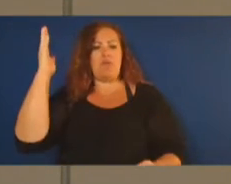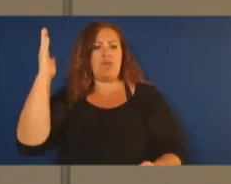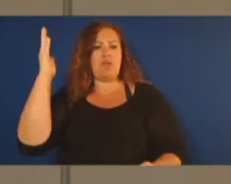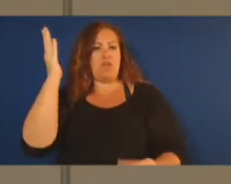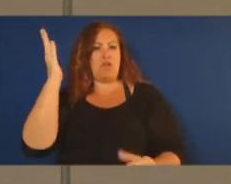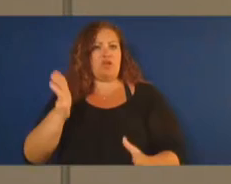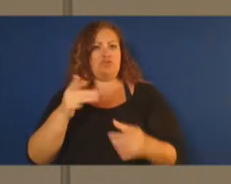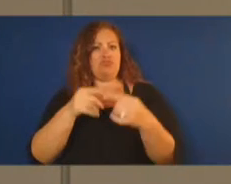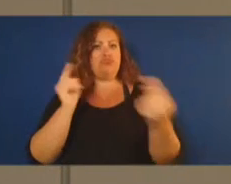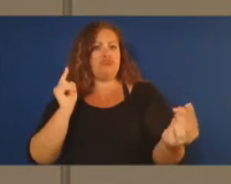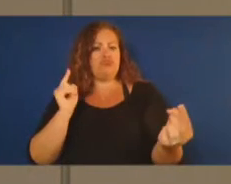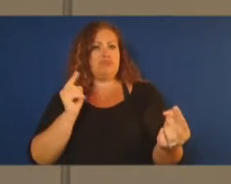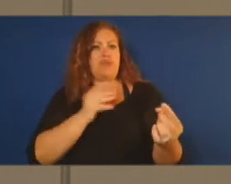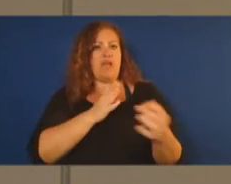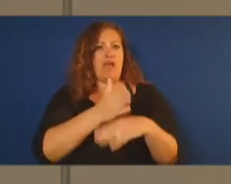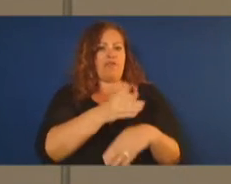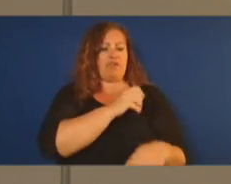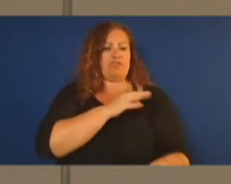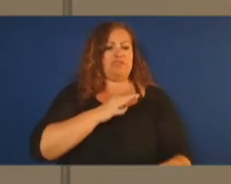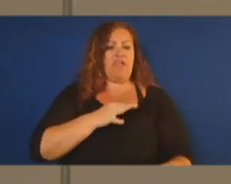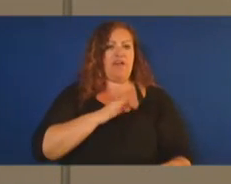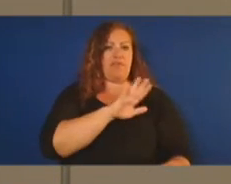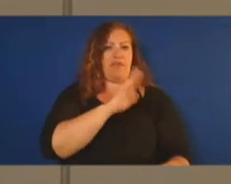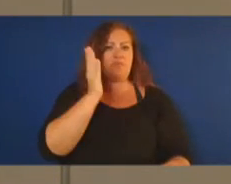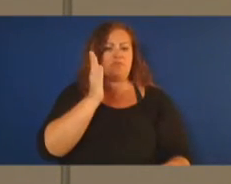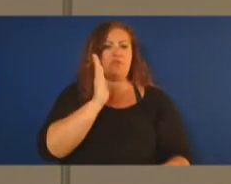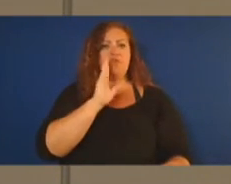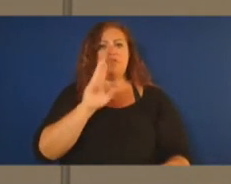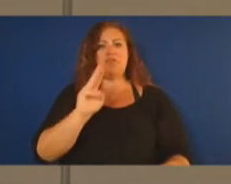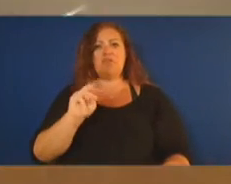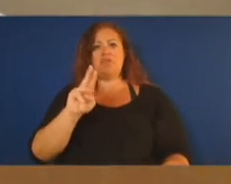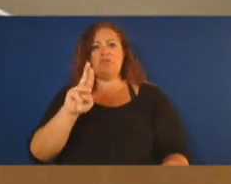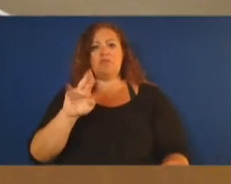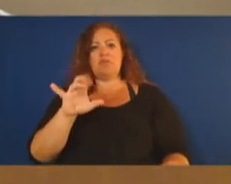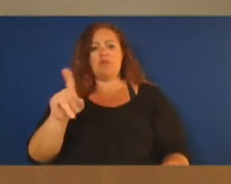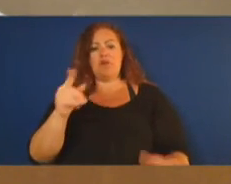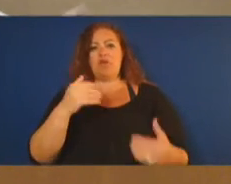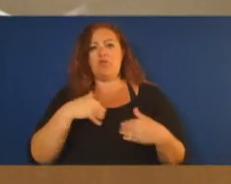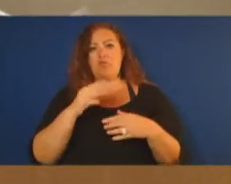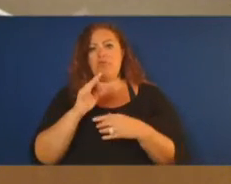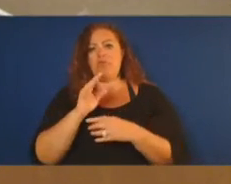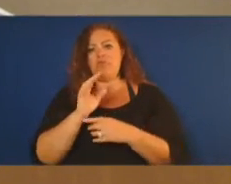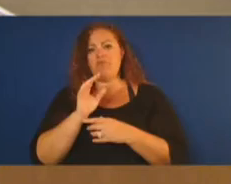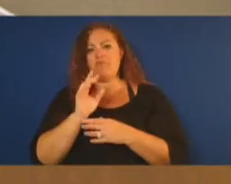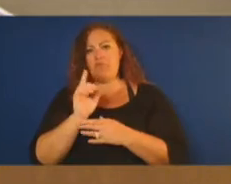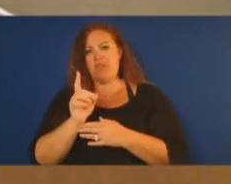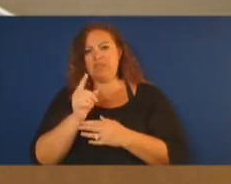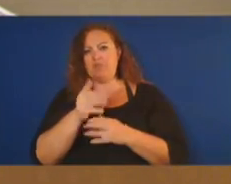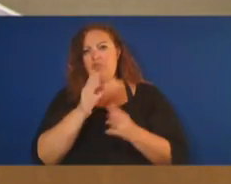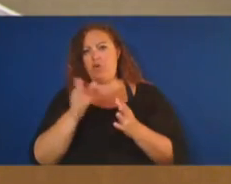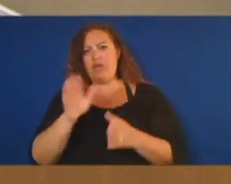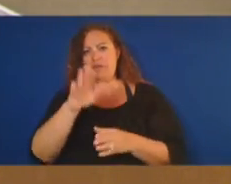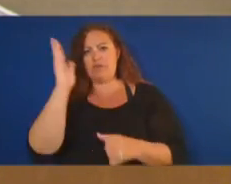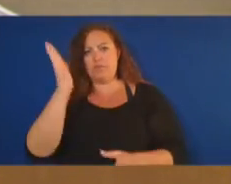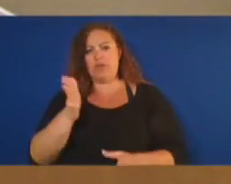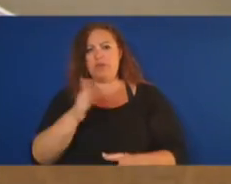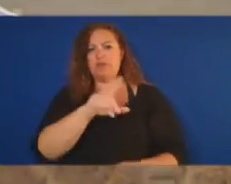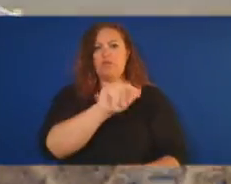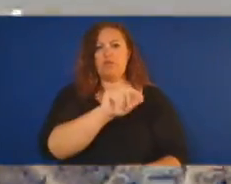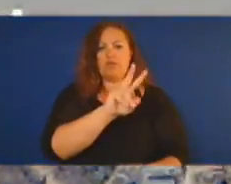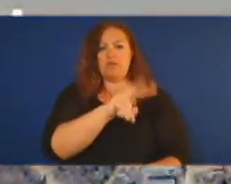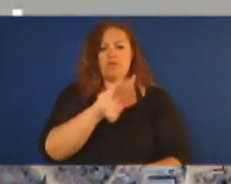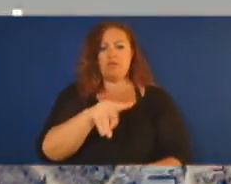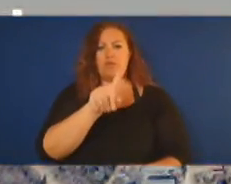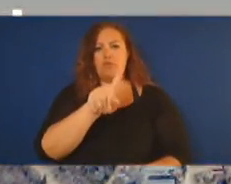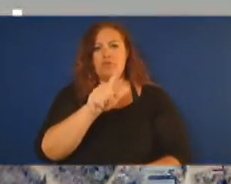presentation Mr Brown you will have three minutes to organize your speakers all right thank you 20221 126 just